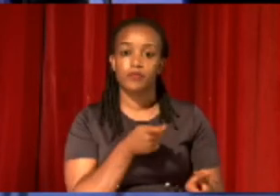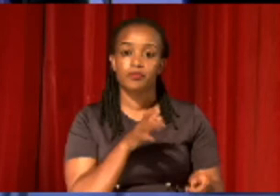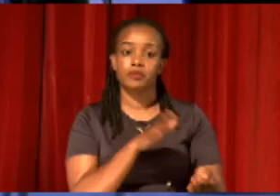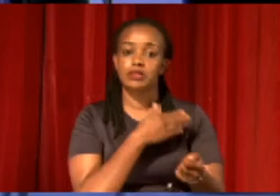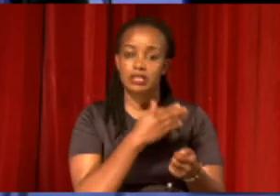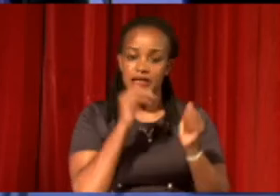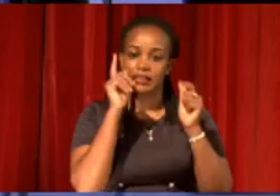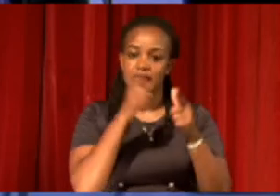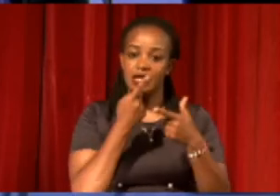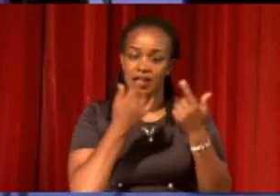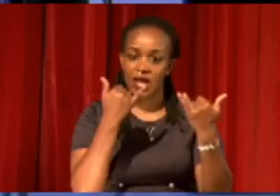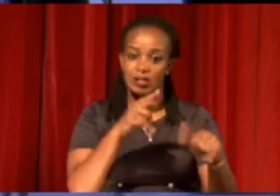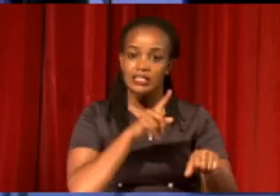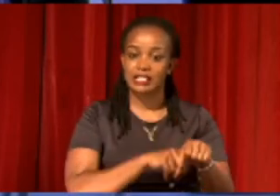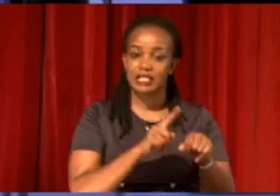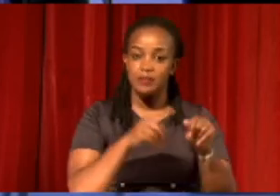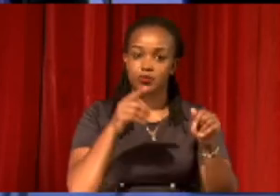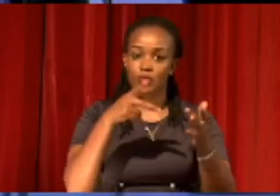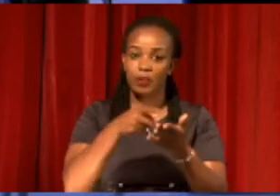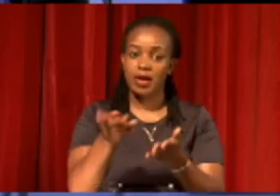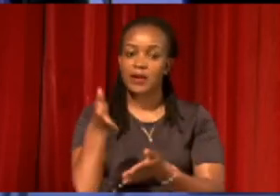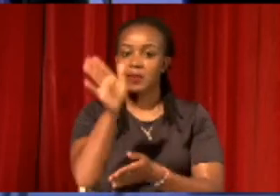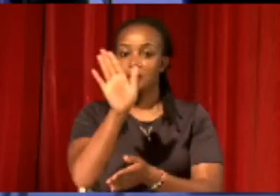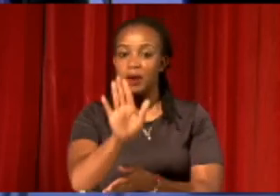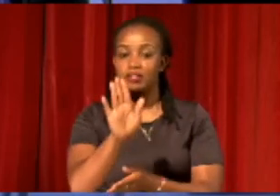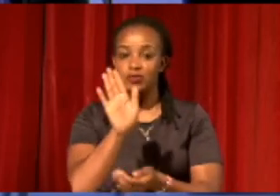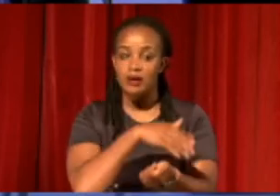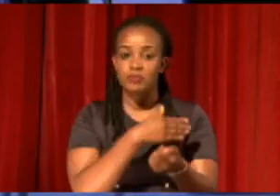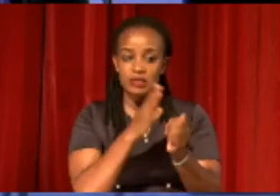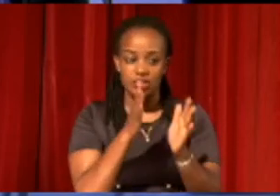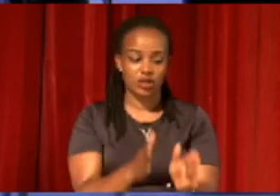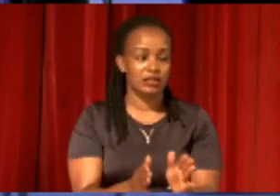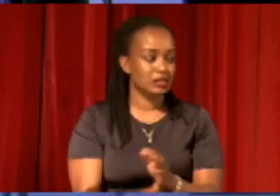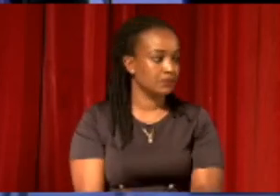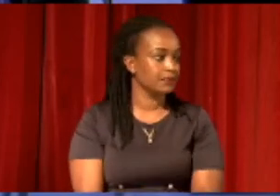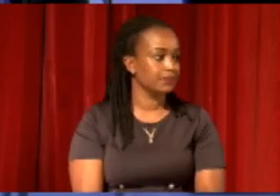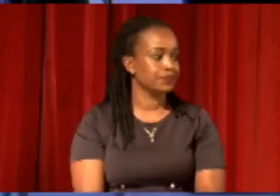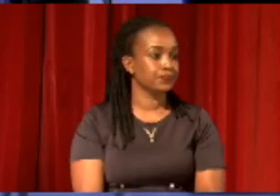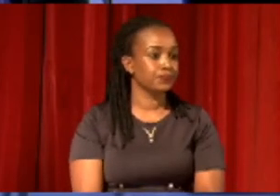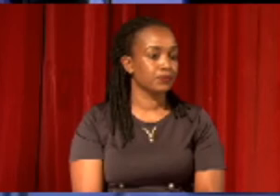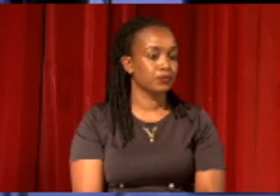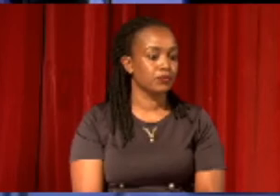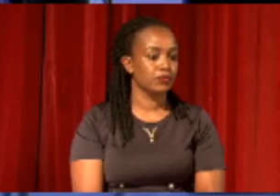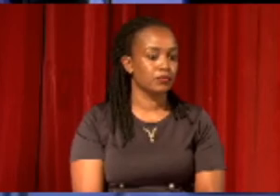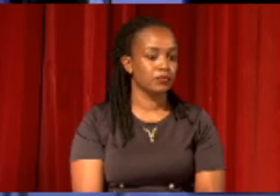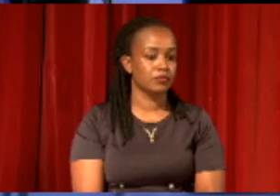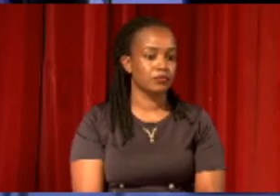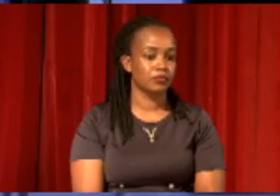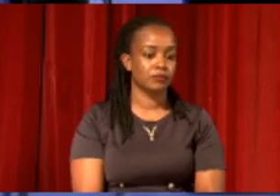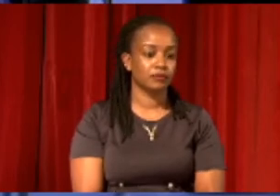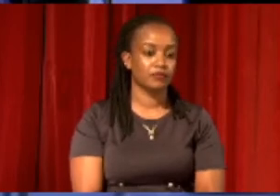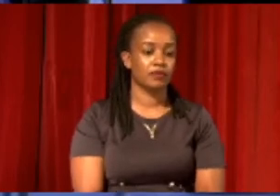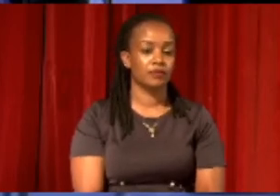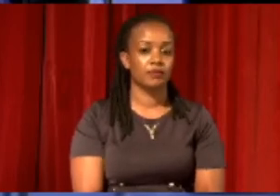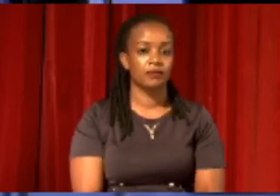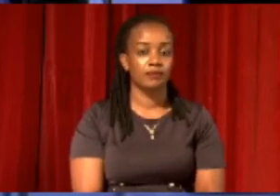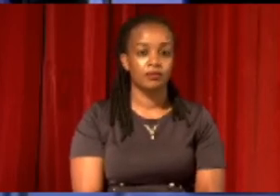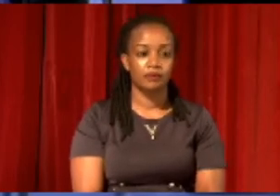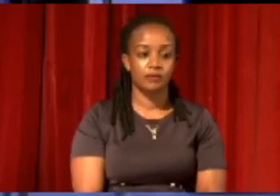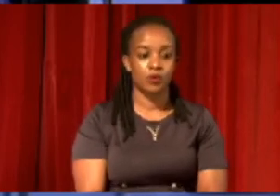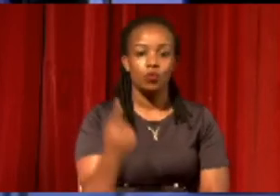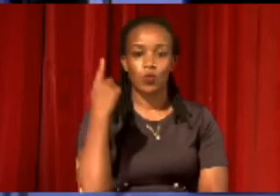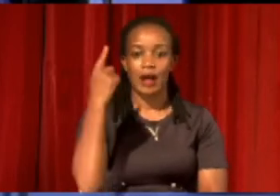back to the artists. Thank you. All right, thank you, Frasha. We'll take one question from this